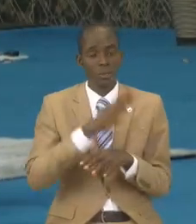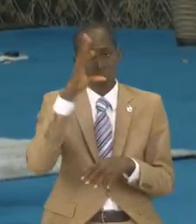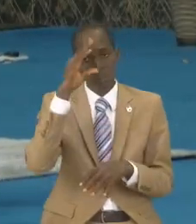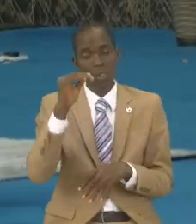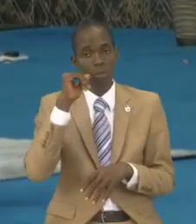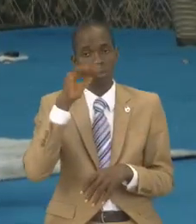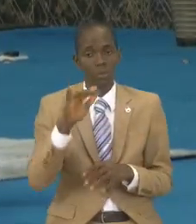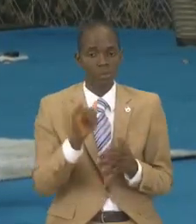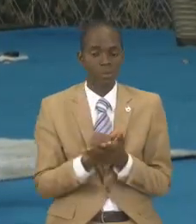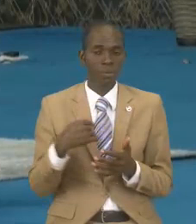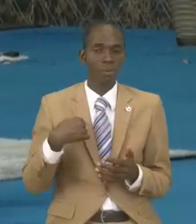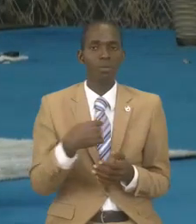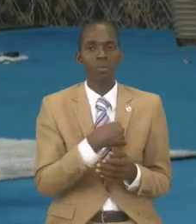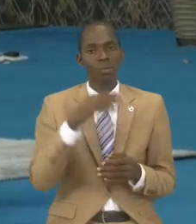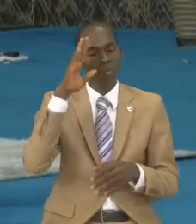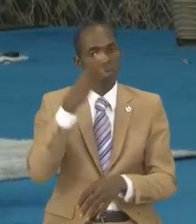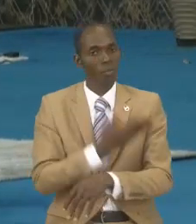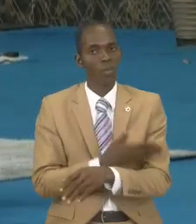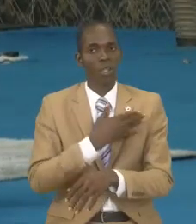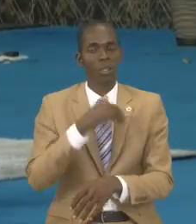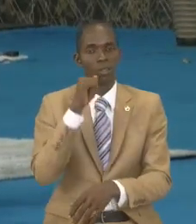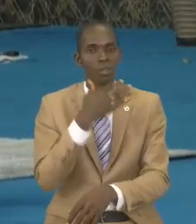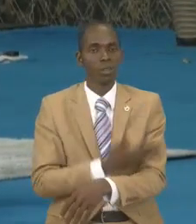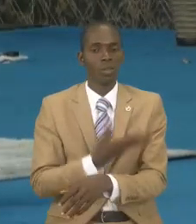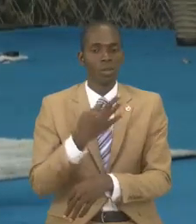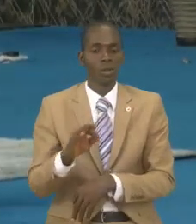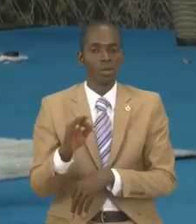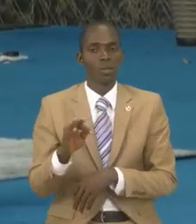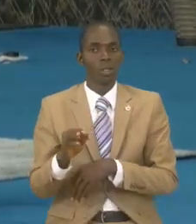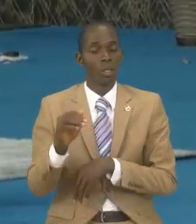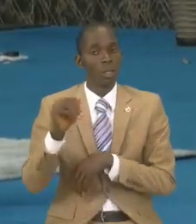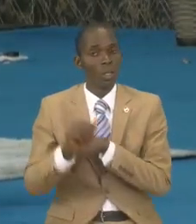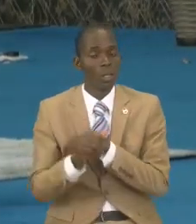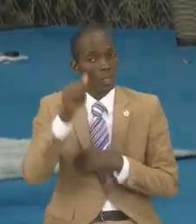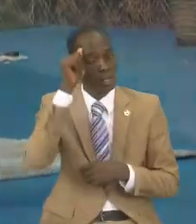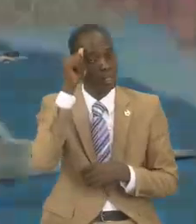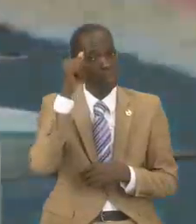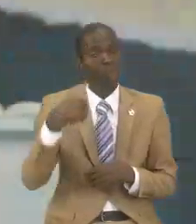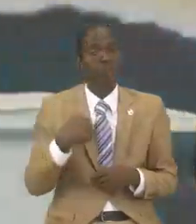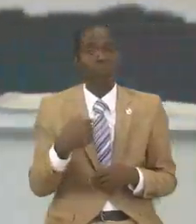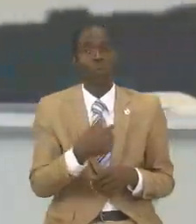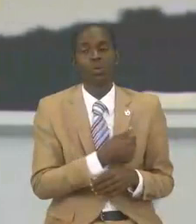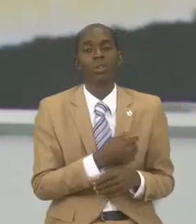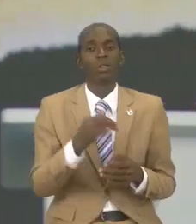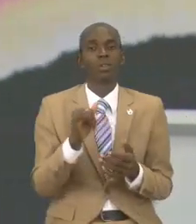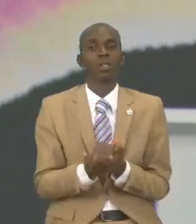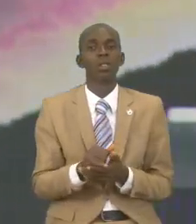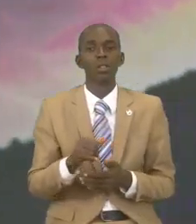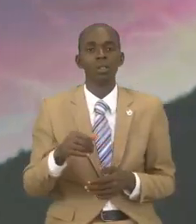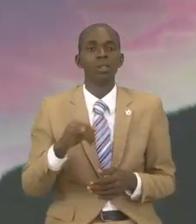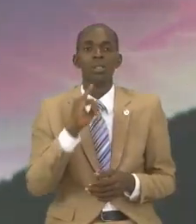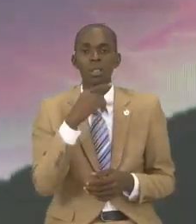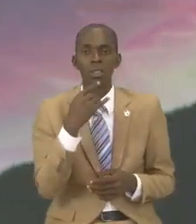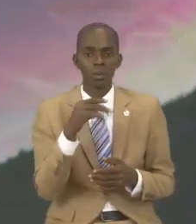we, the sons and daughters of Adam, we, the one born in sin, conceived